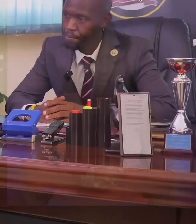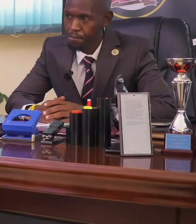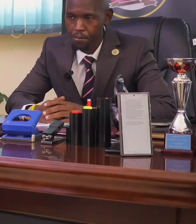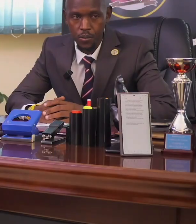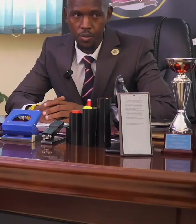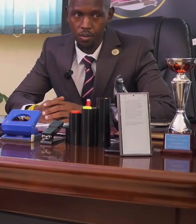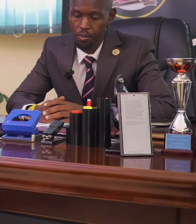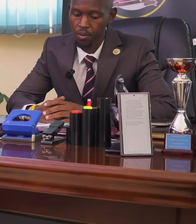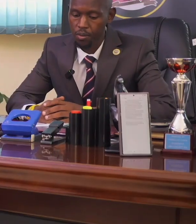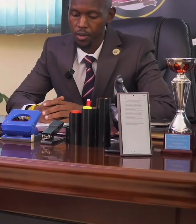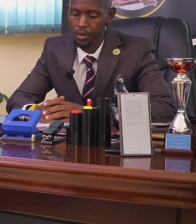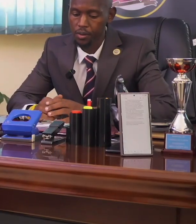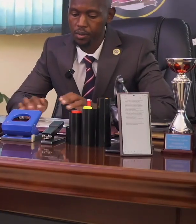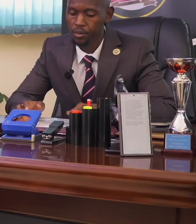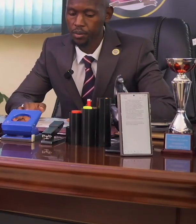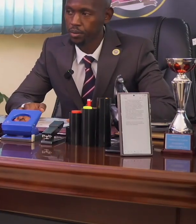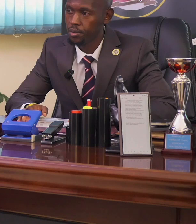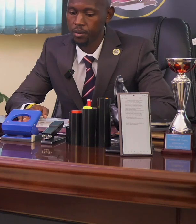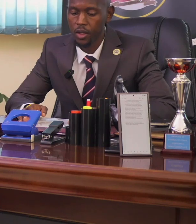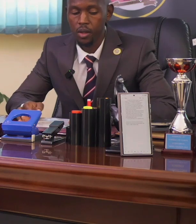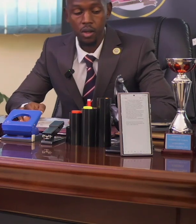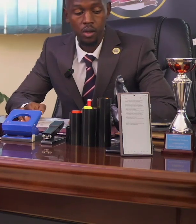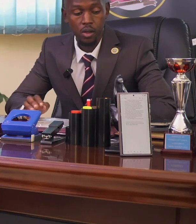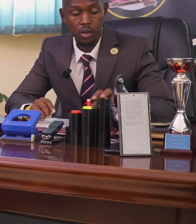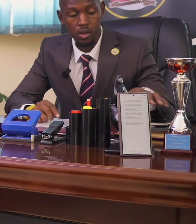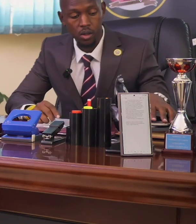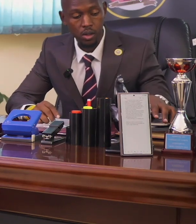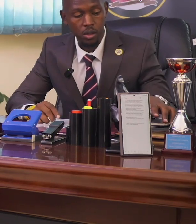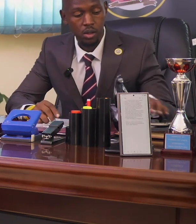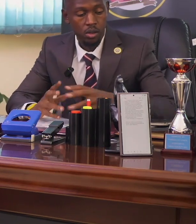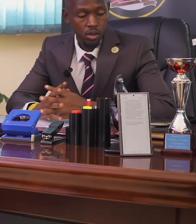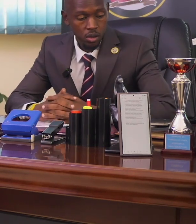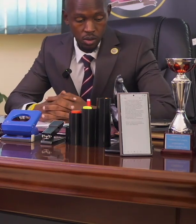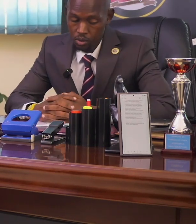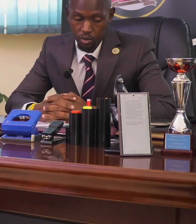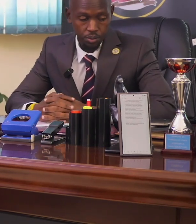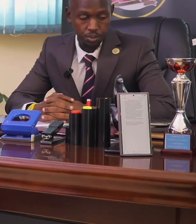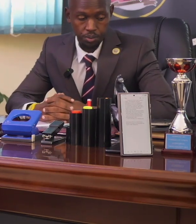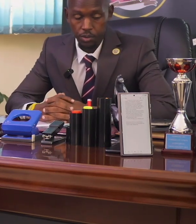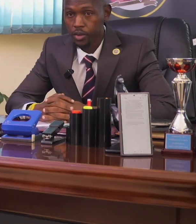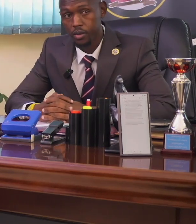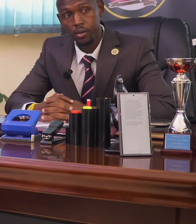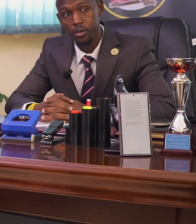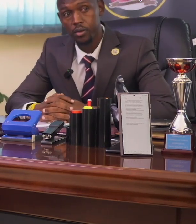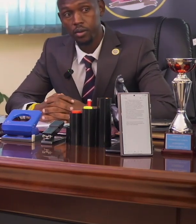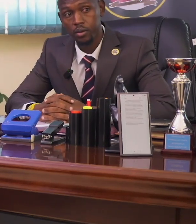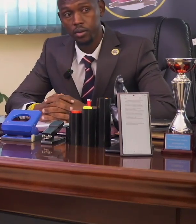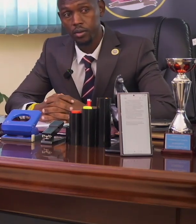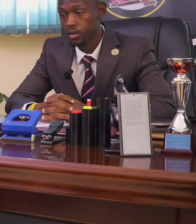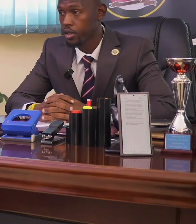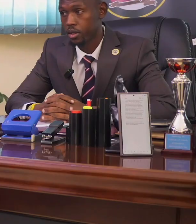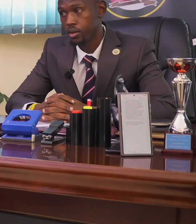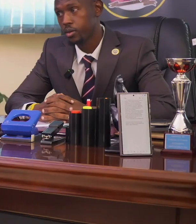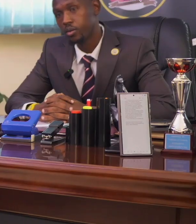I love how you have been working very hard to ensure that we have a better Nairobi and a clean city for all